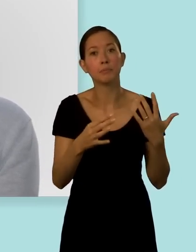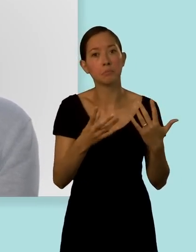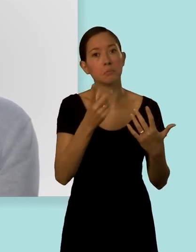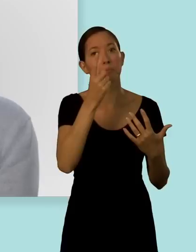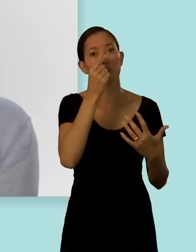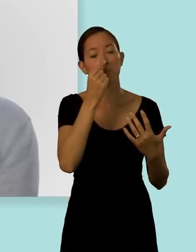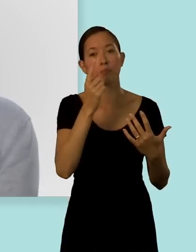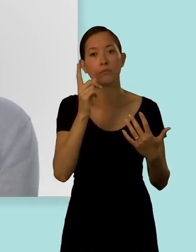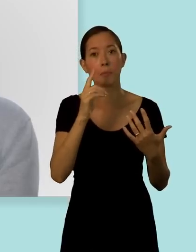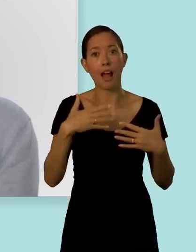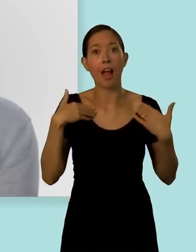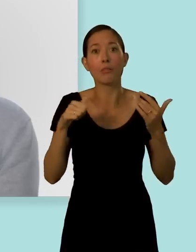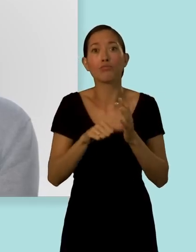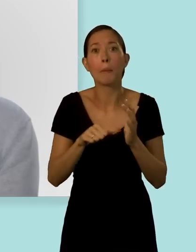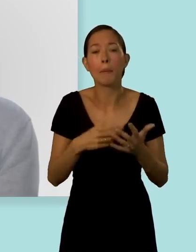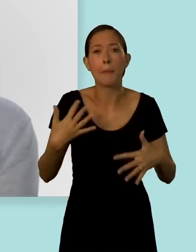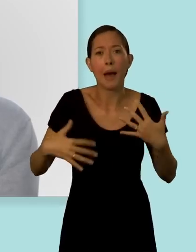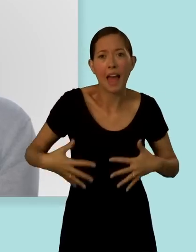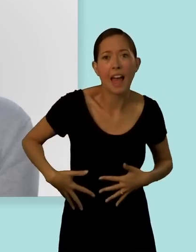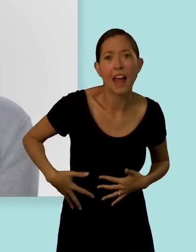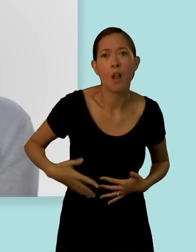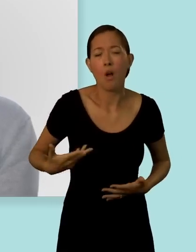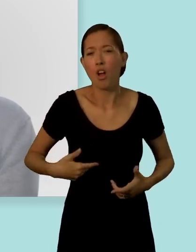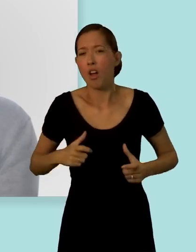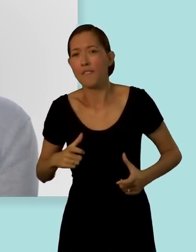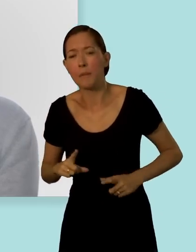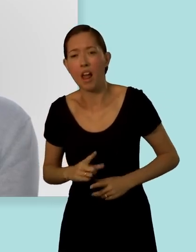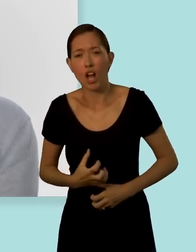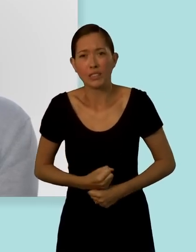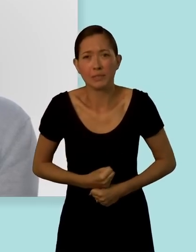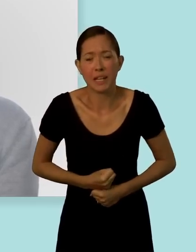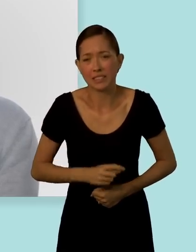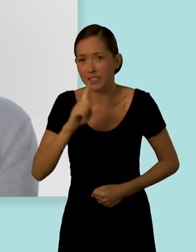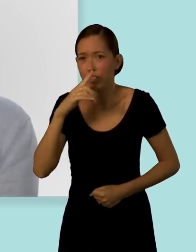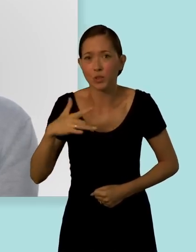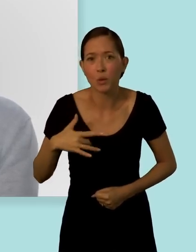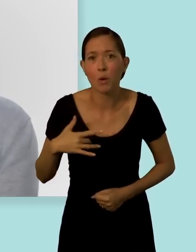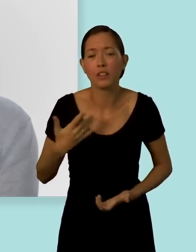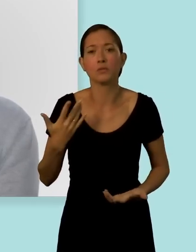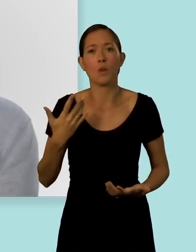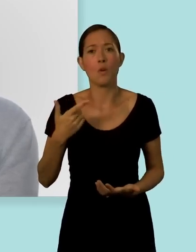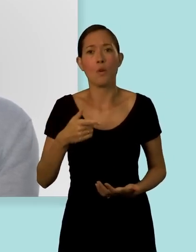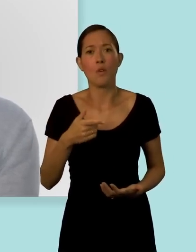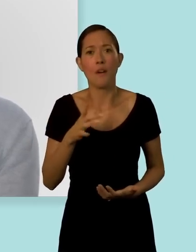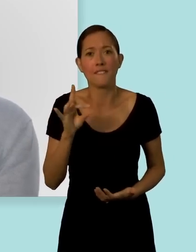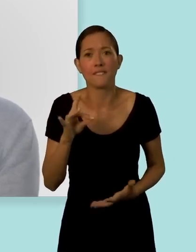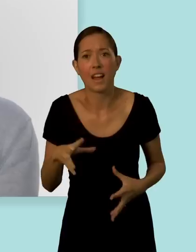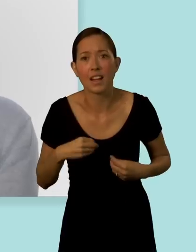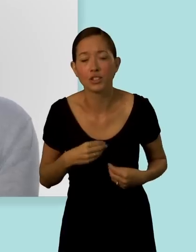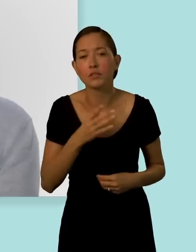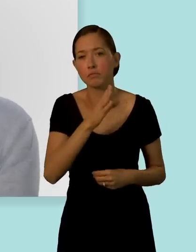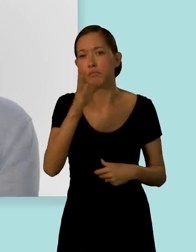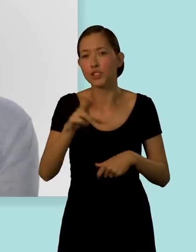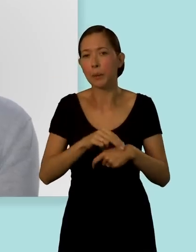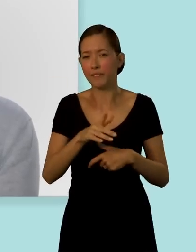at you, this may be just because you are there. Symptoms might be caused by a curable health problem, such as pain